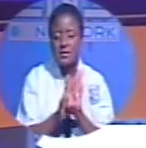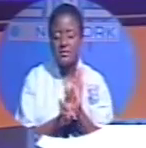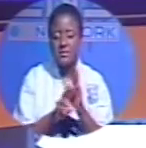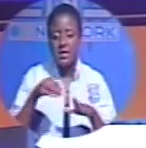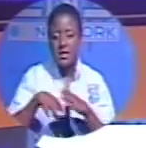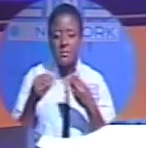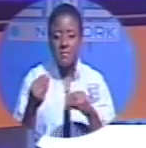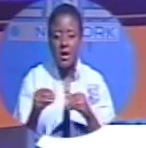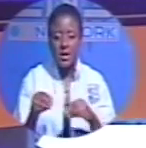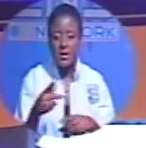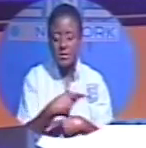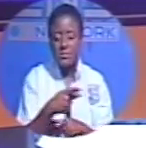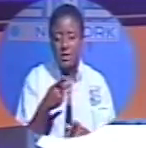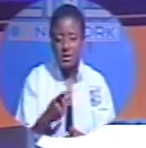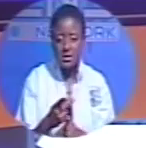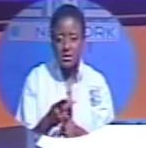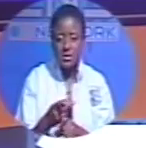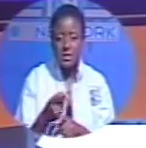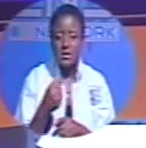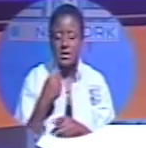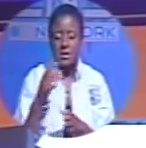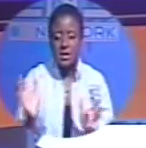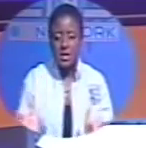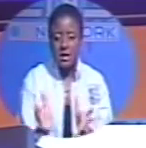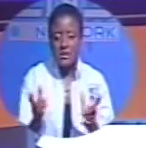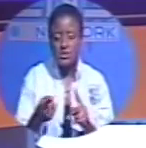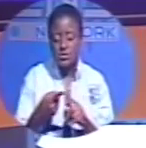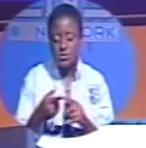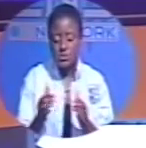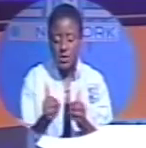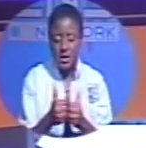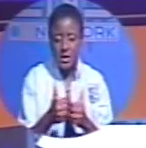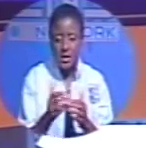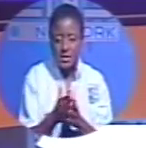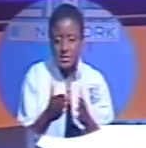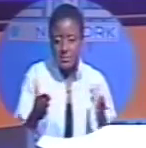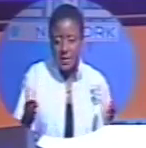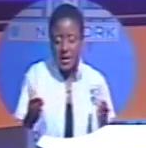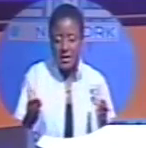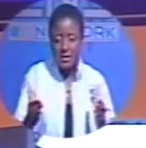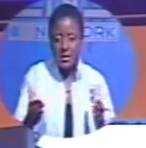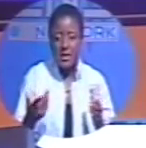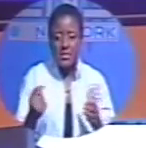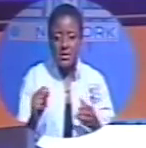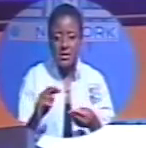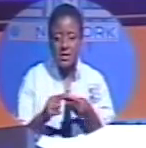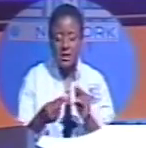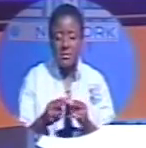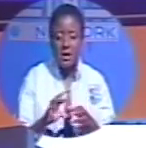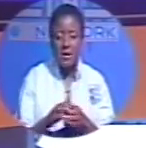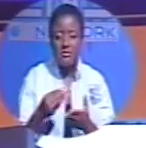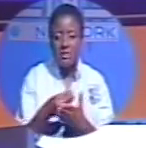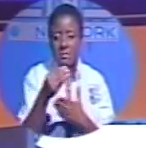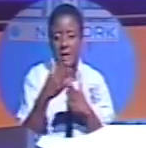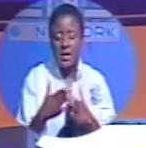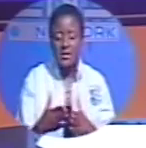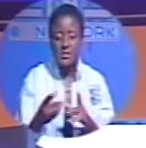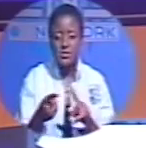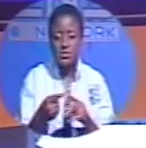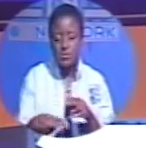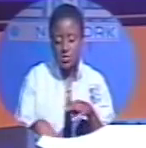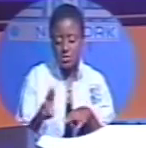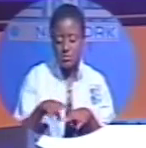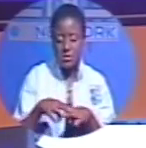were to expand their pool of buyers, their dollar amount will increase, boosting food security in the country. Carla Palmer tells us